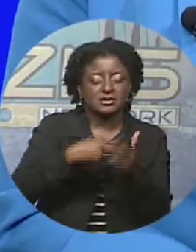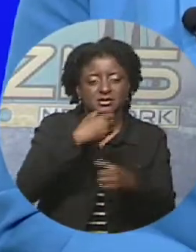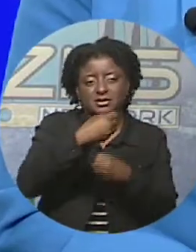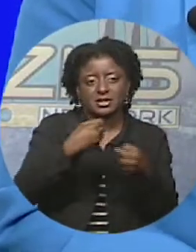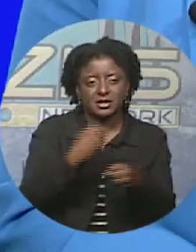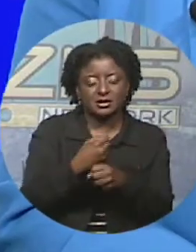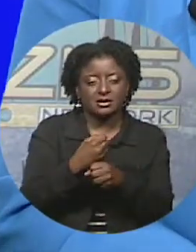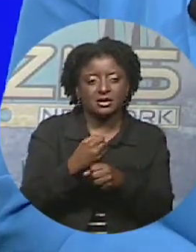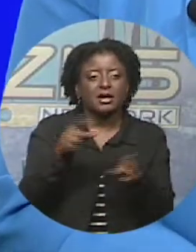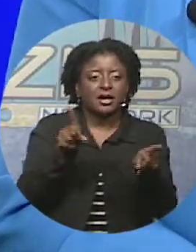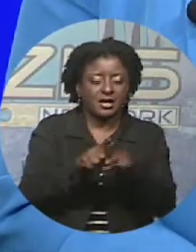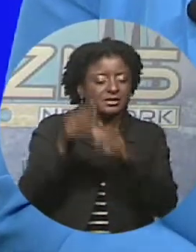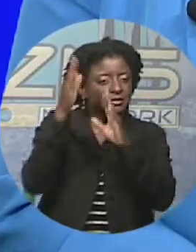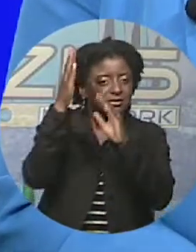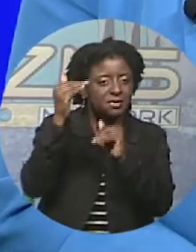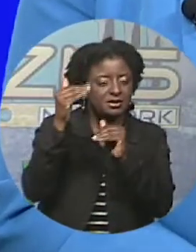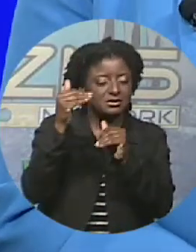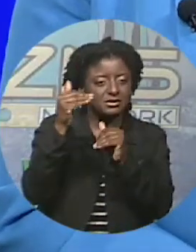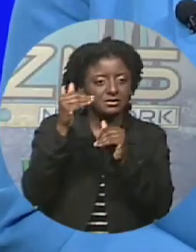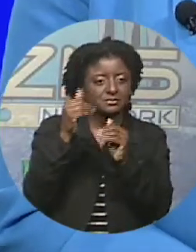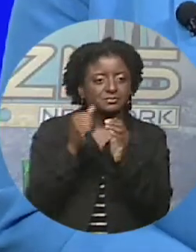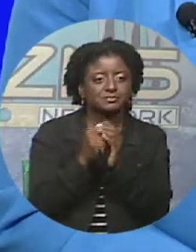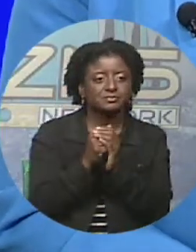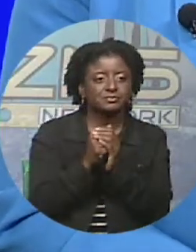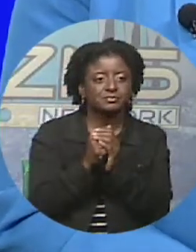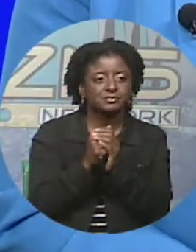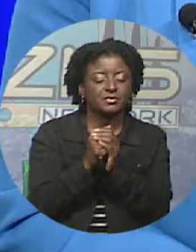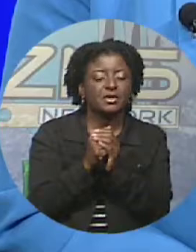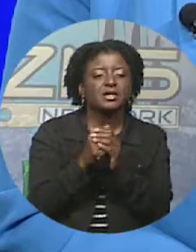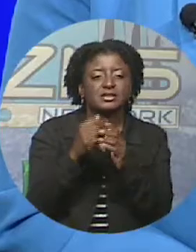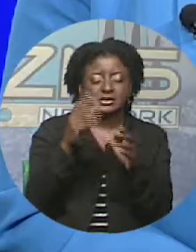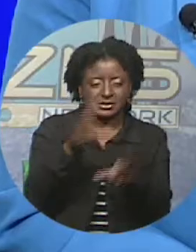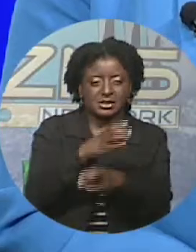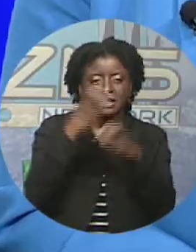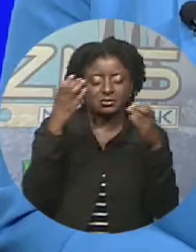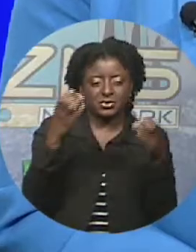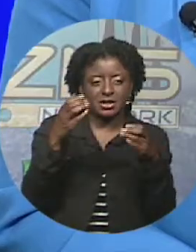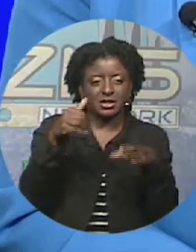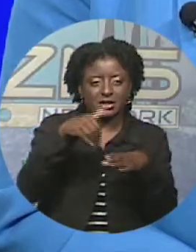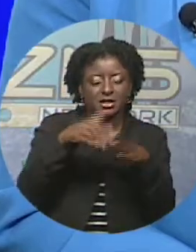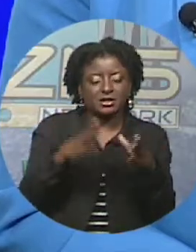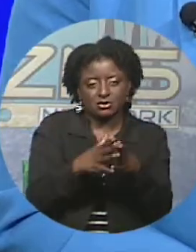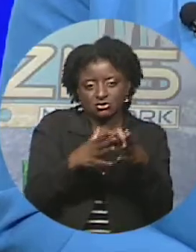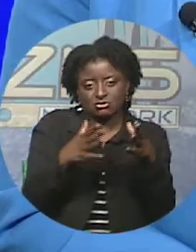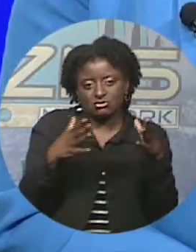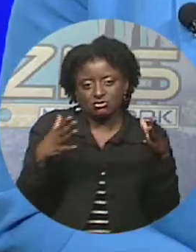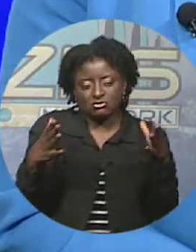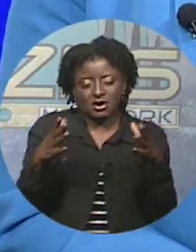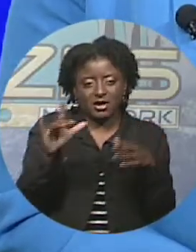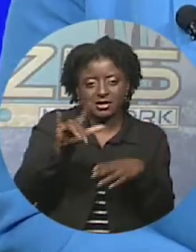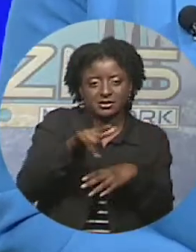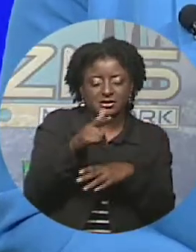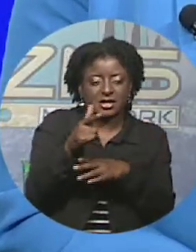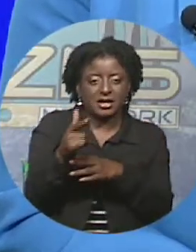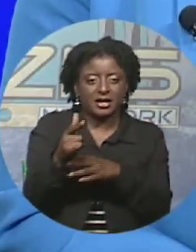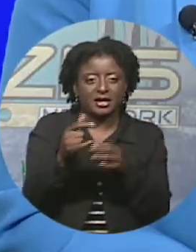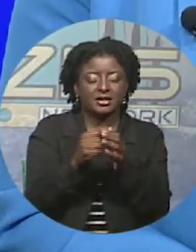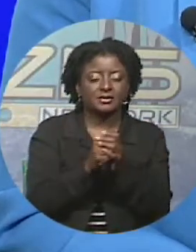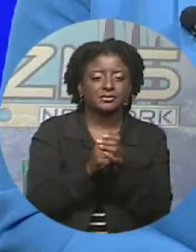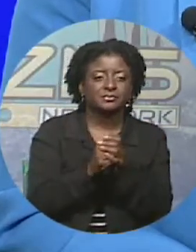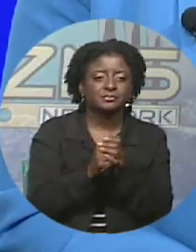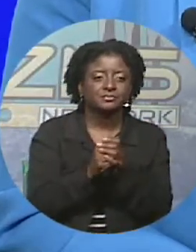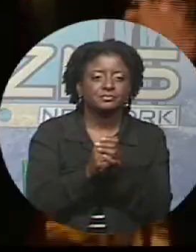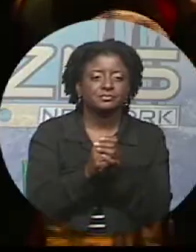as expected, Atlantis is celebrating its 20th anniversary in grand style. Cleopatra Murphy tells us the festivities have already